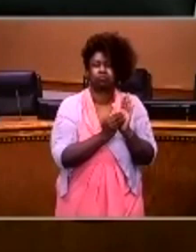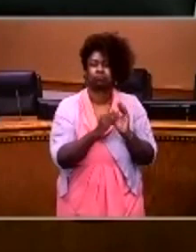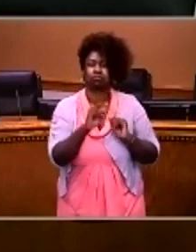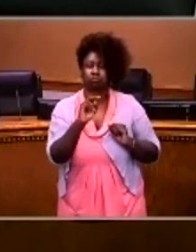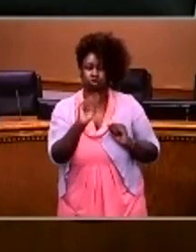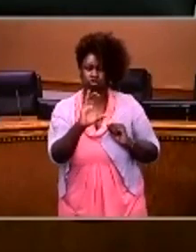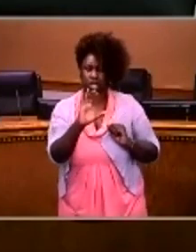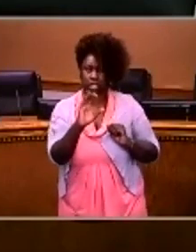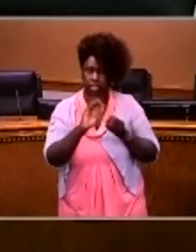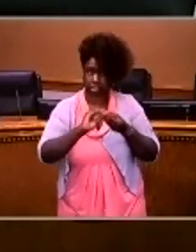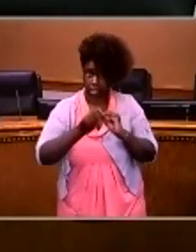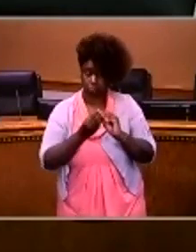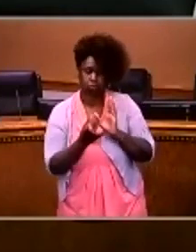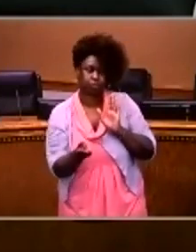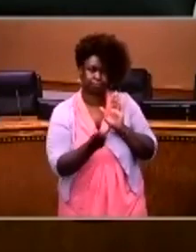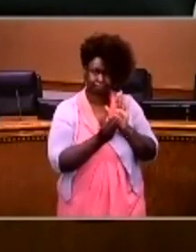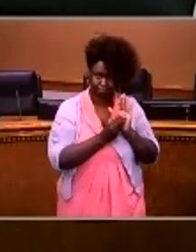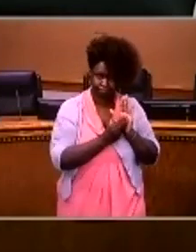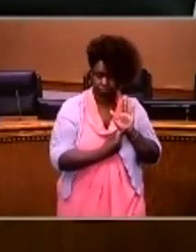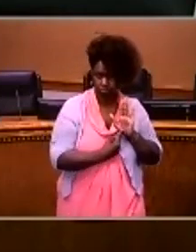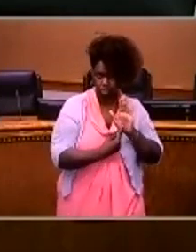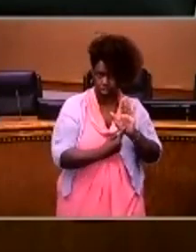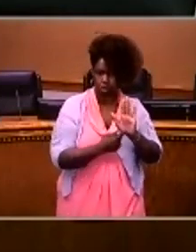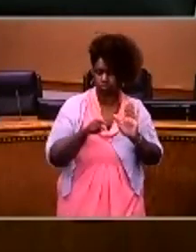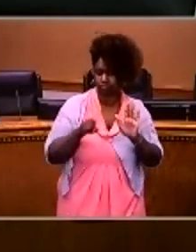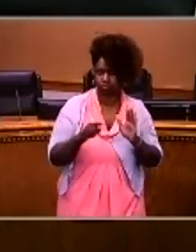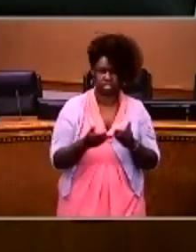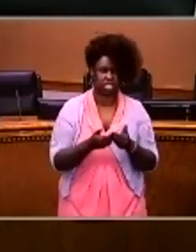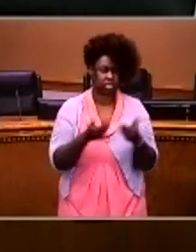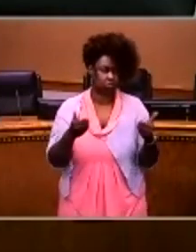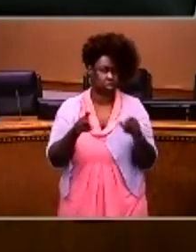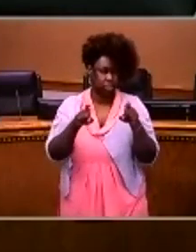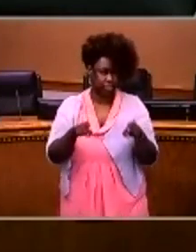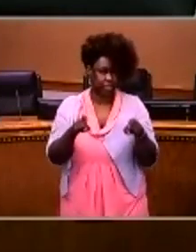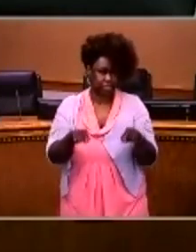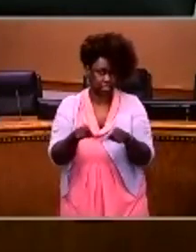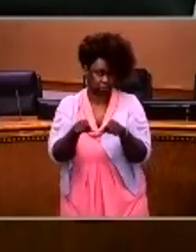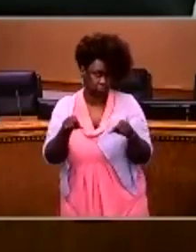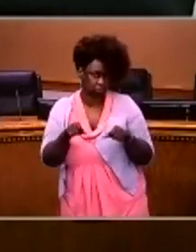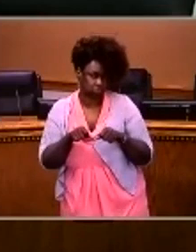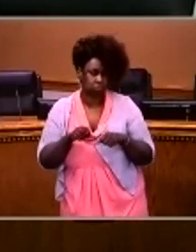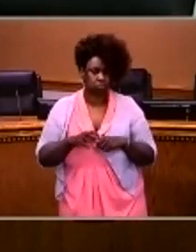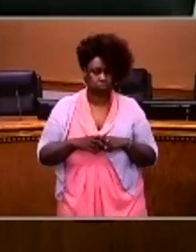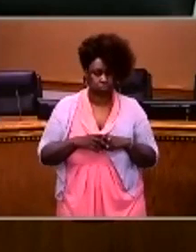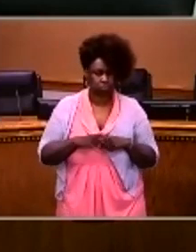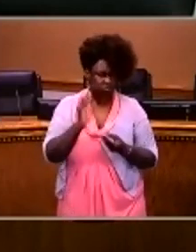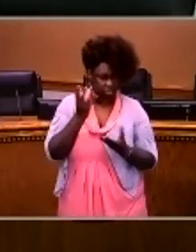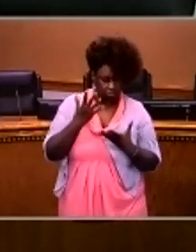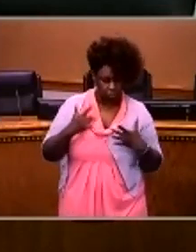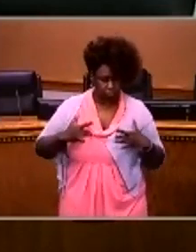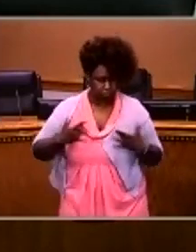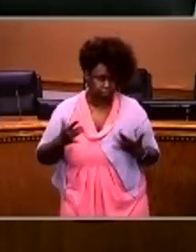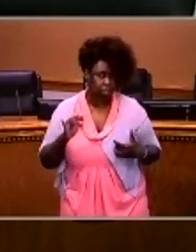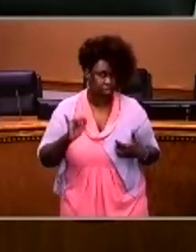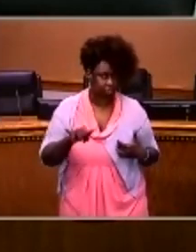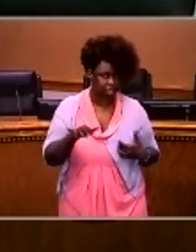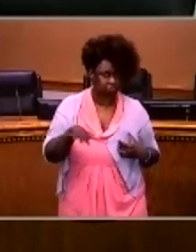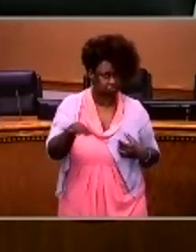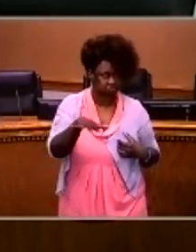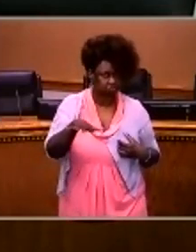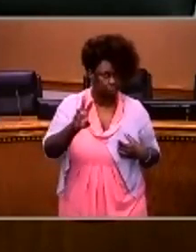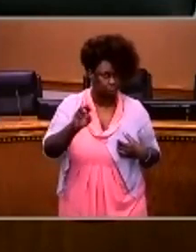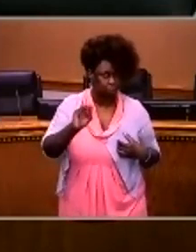data, as well as showing that as a separate testing site so that we can see what we're seeing at that site. Now, not everyone